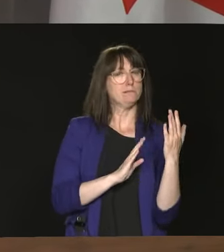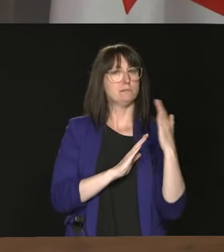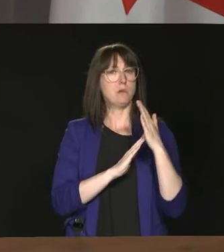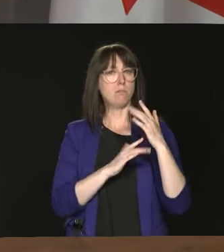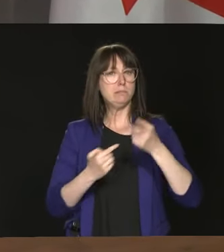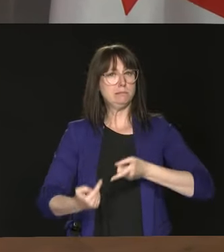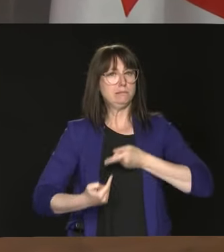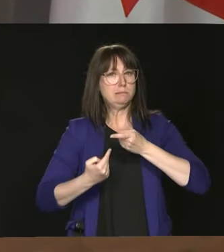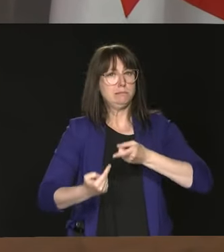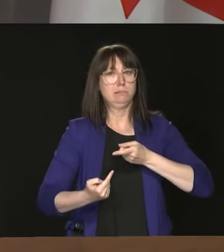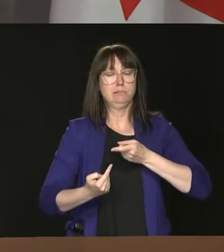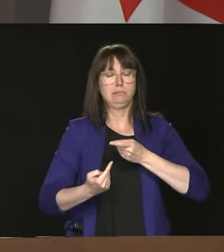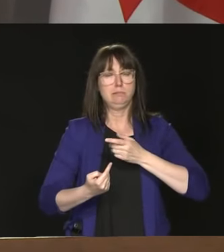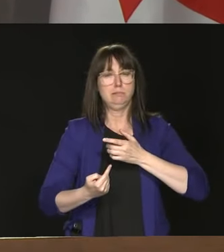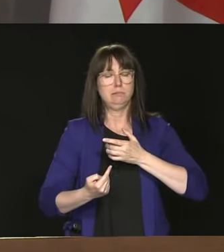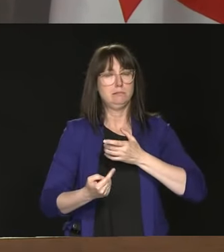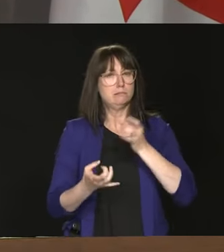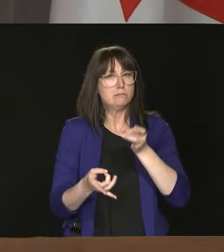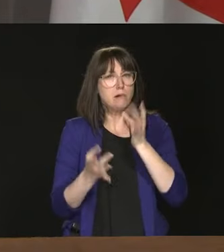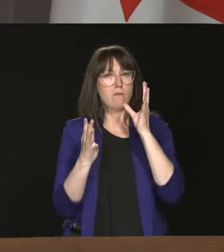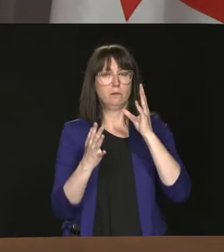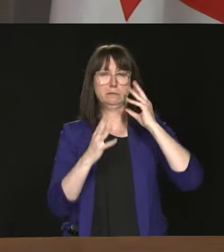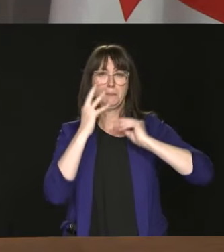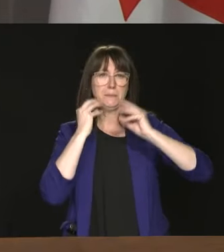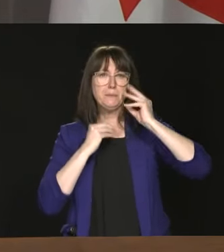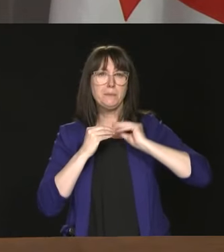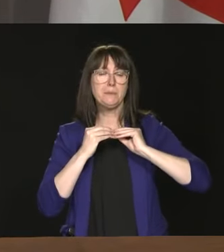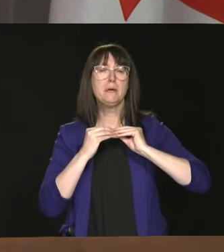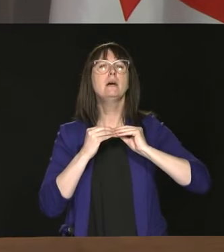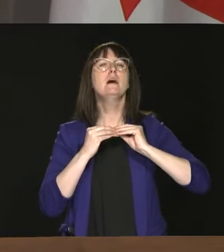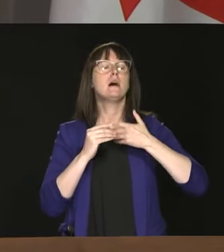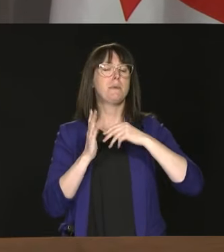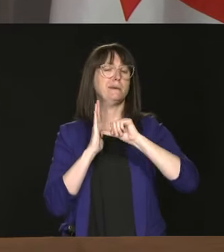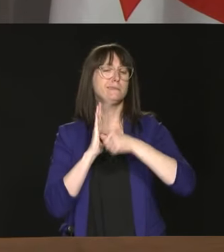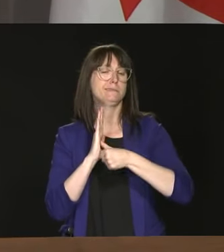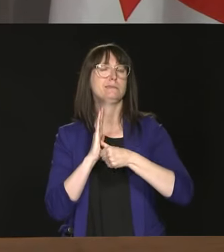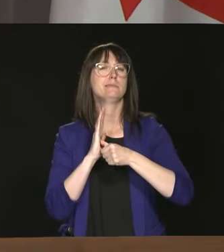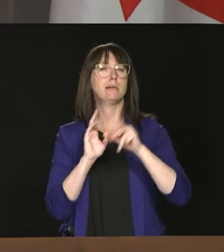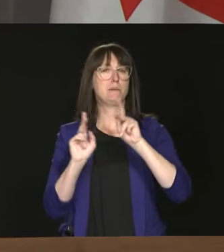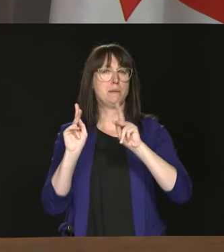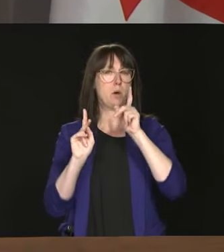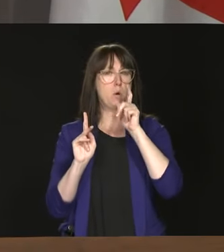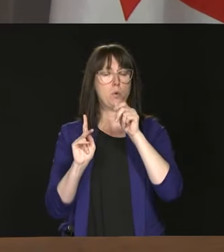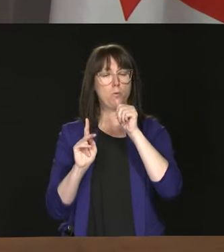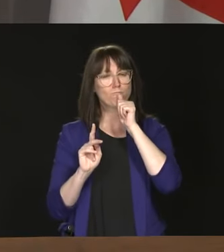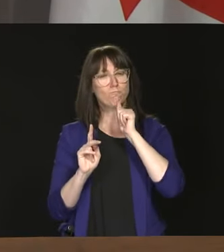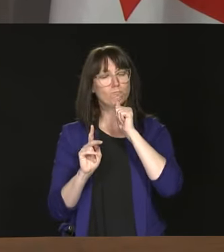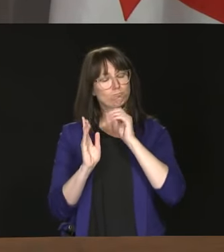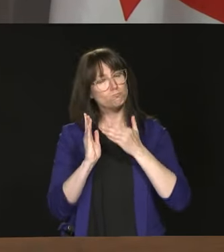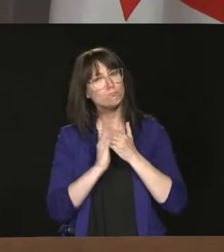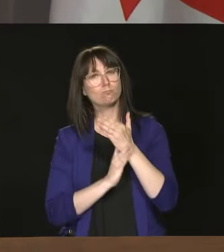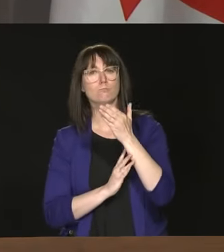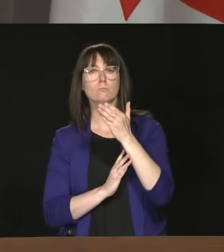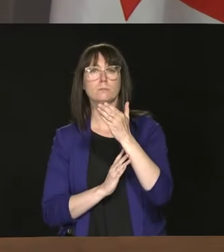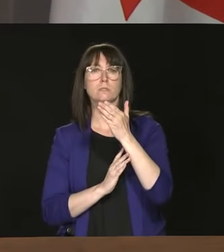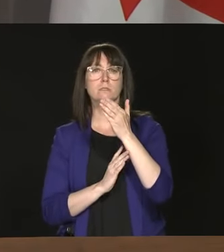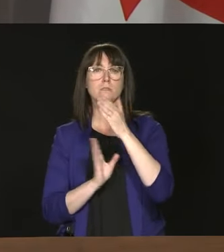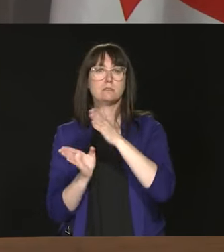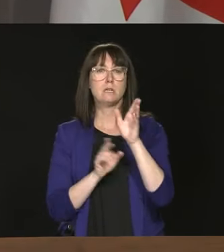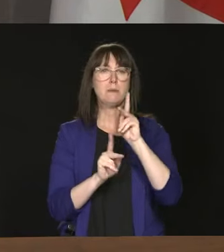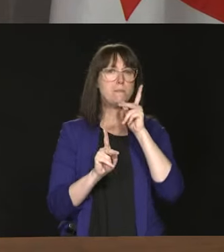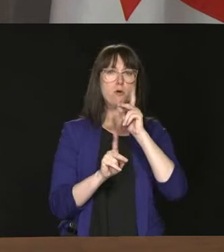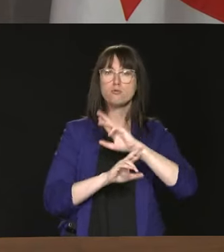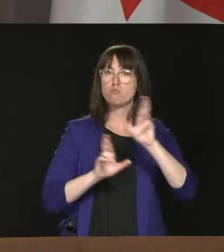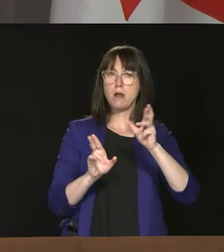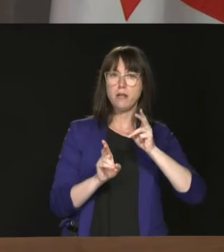tient à with souligner COVID-19, les efforts I de want ceux to qui highlight the travaillent en work of première those who ligne have et de endured ceux qui se sont and those who have empressés à leur rushed venir in to en help. aide. Pour